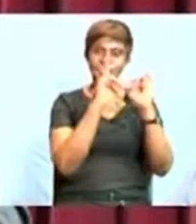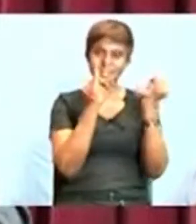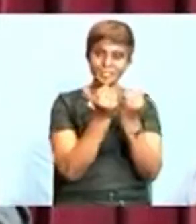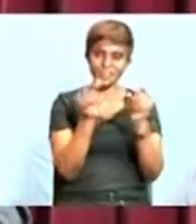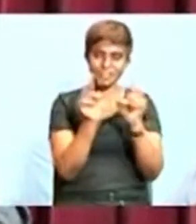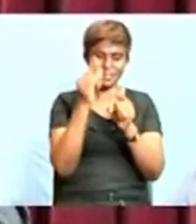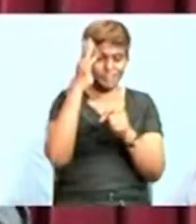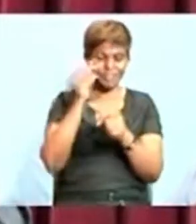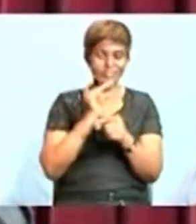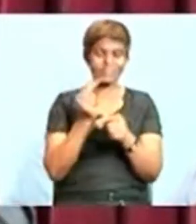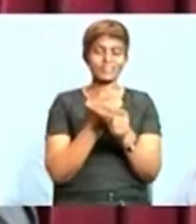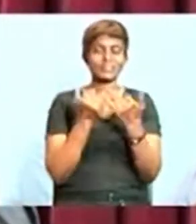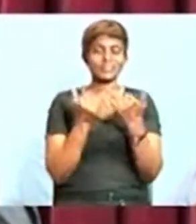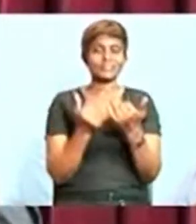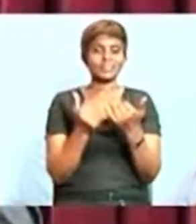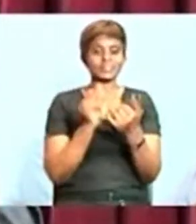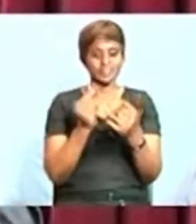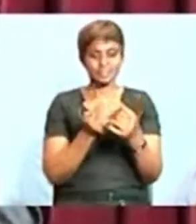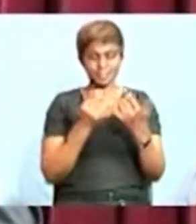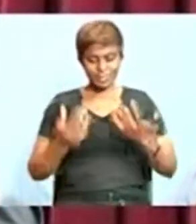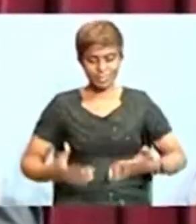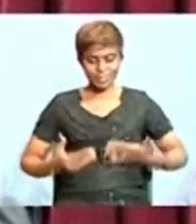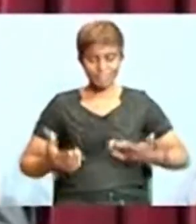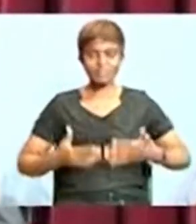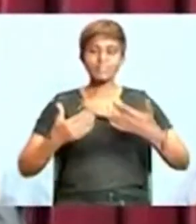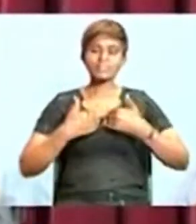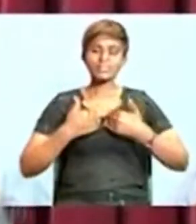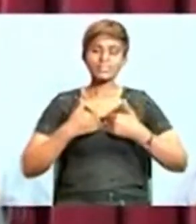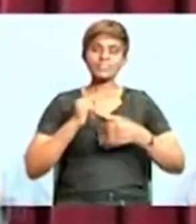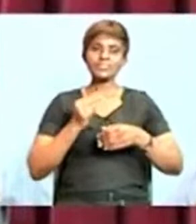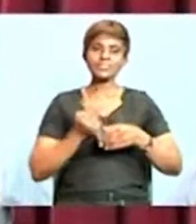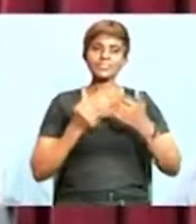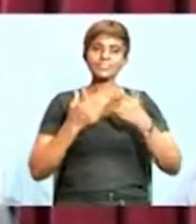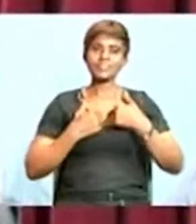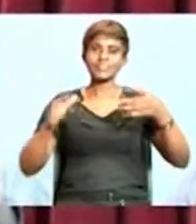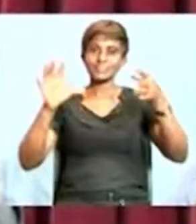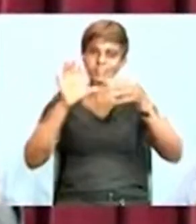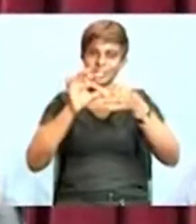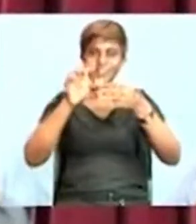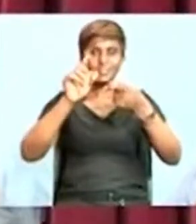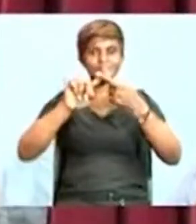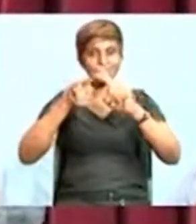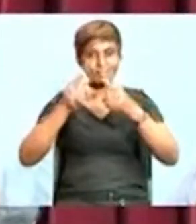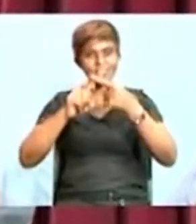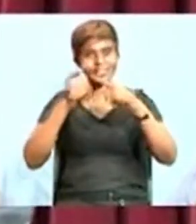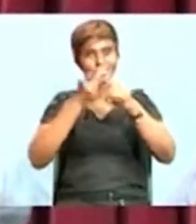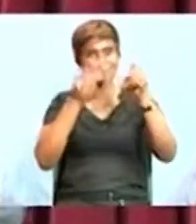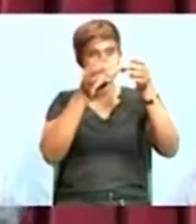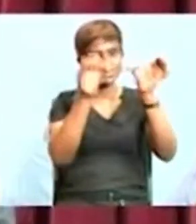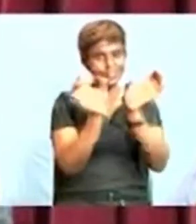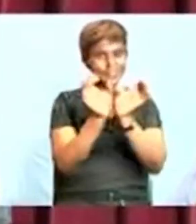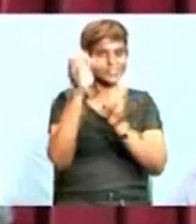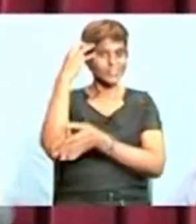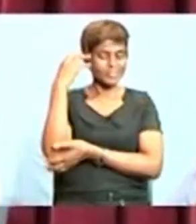is why we are happy that we are joined by our colleagues from the constituency